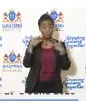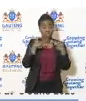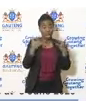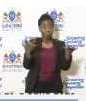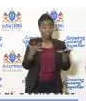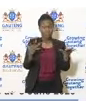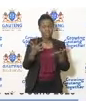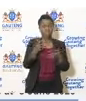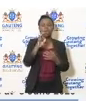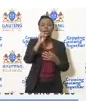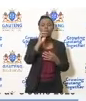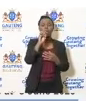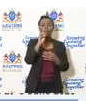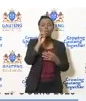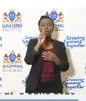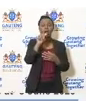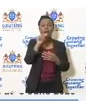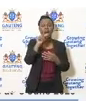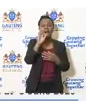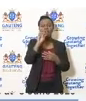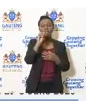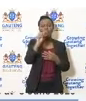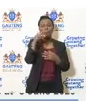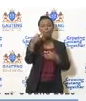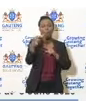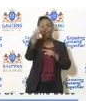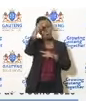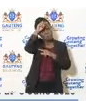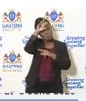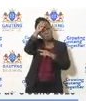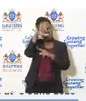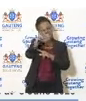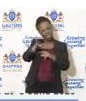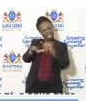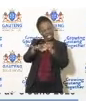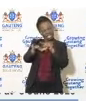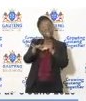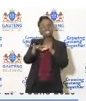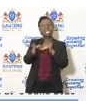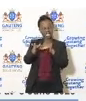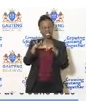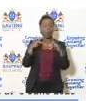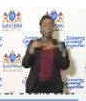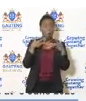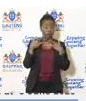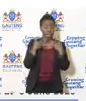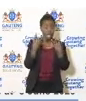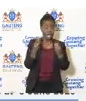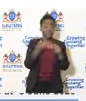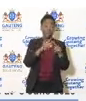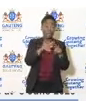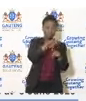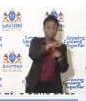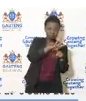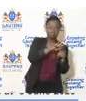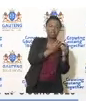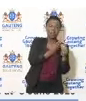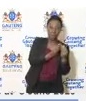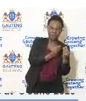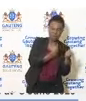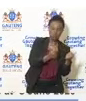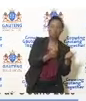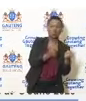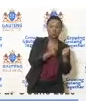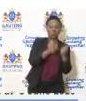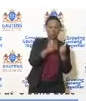in Merafong, in the mining areas of Merafong. Rand West, yes, we've got a few cases there, 23.